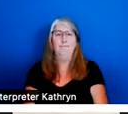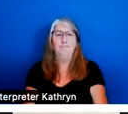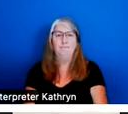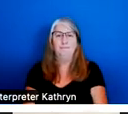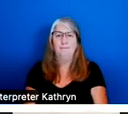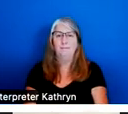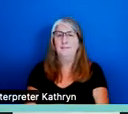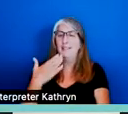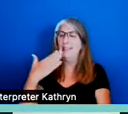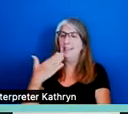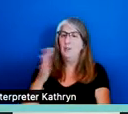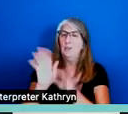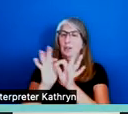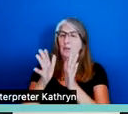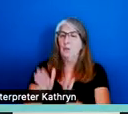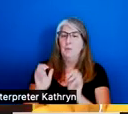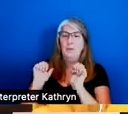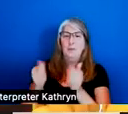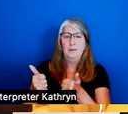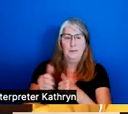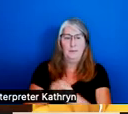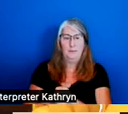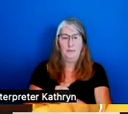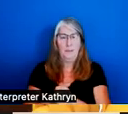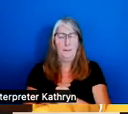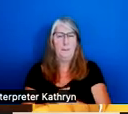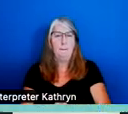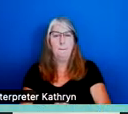And thank you to our interpreters. Gracias a nuestros interpreters.